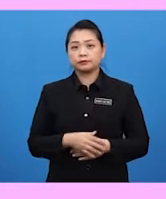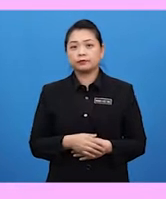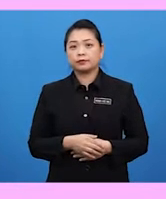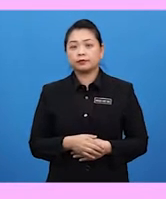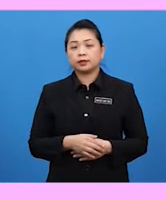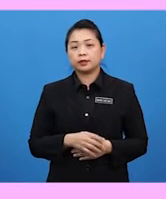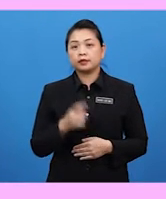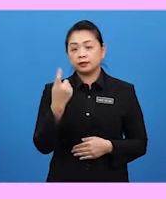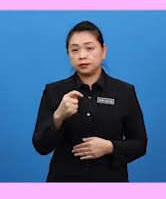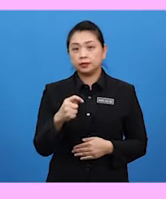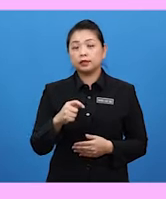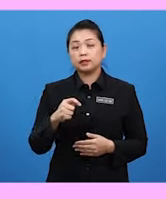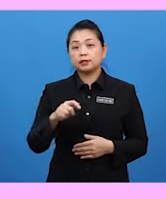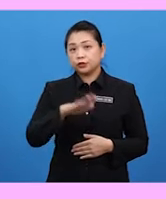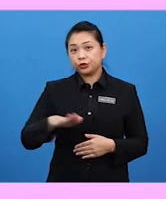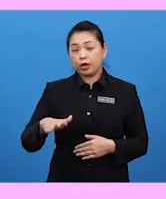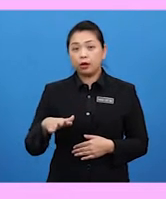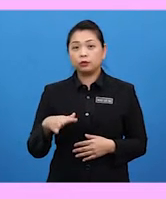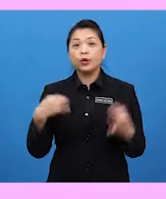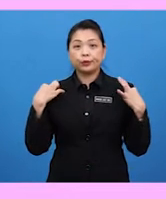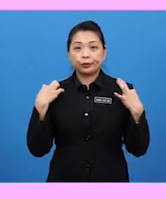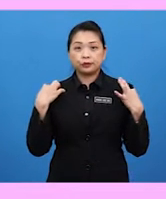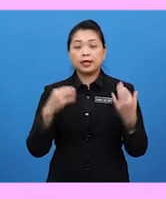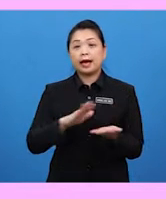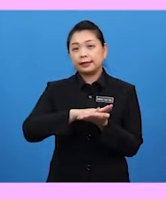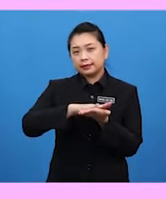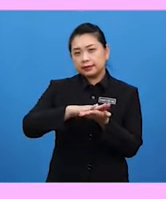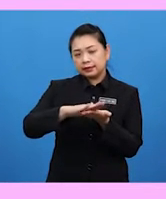The child's clothes are neat without any crease.